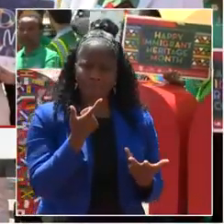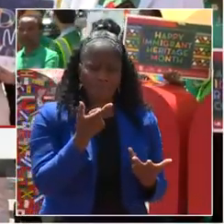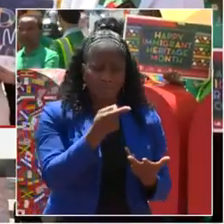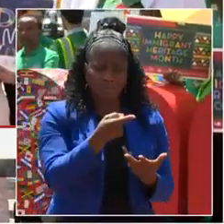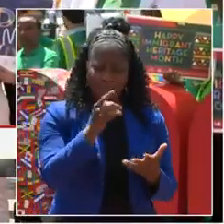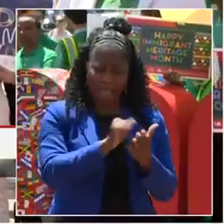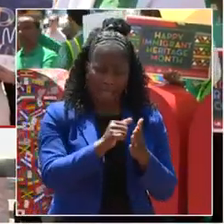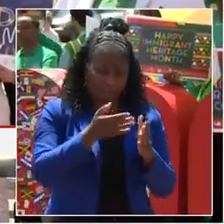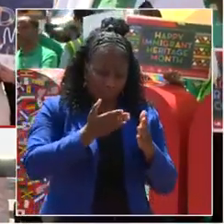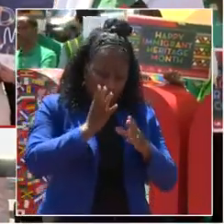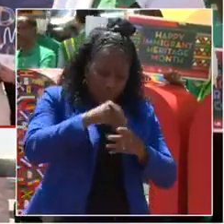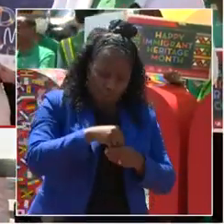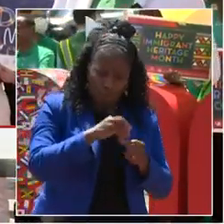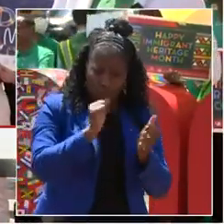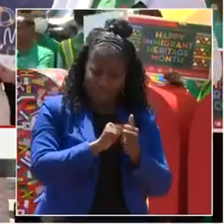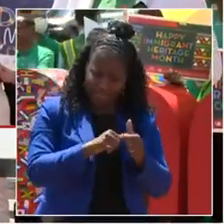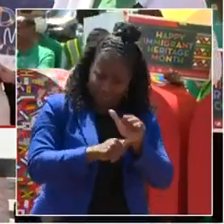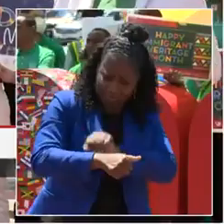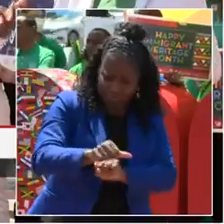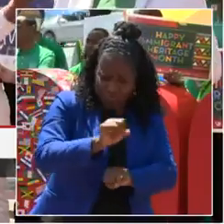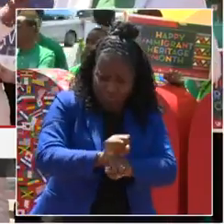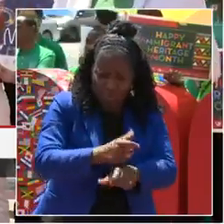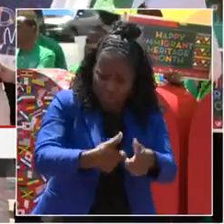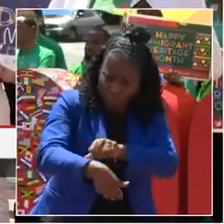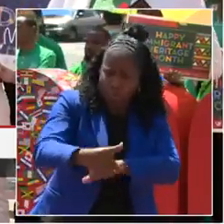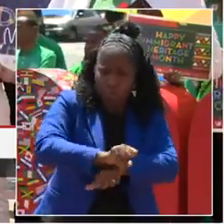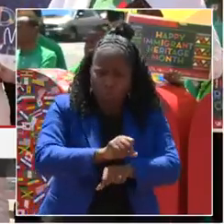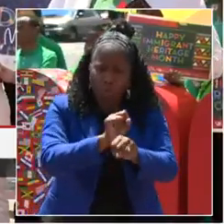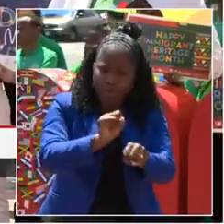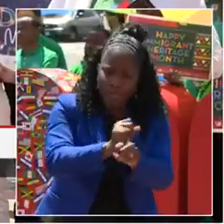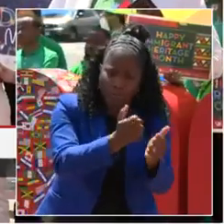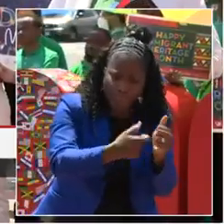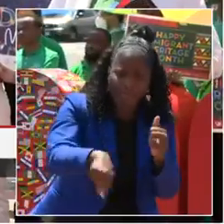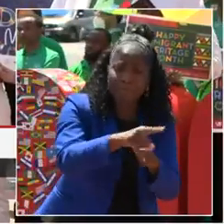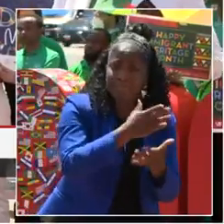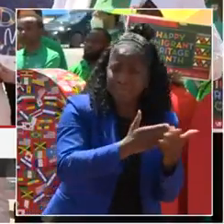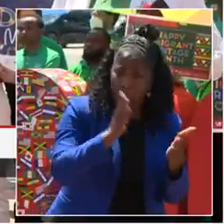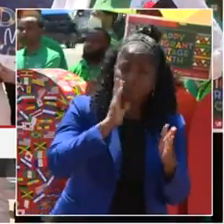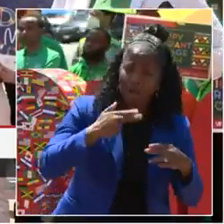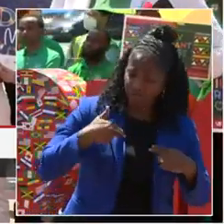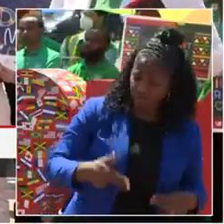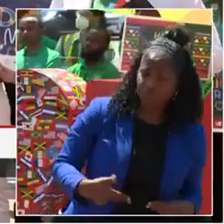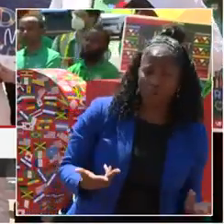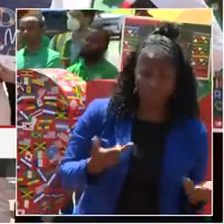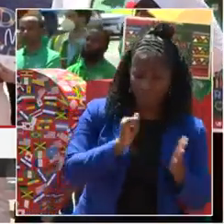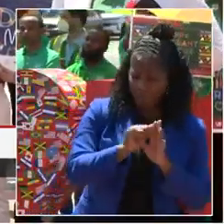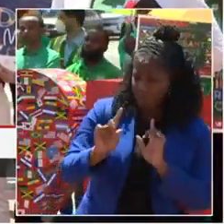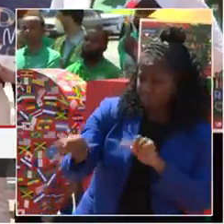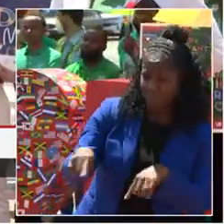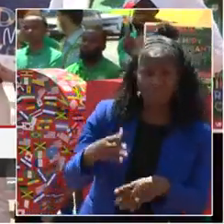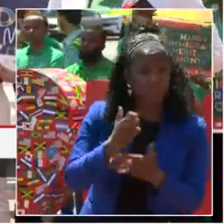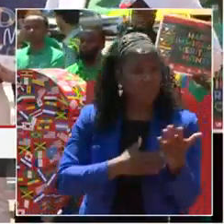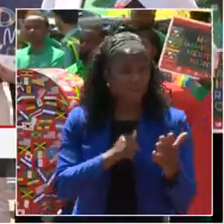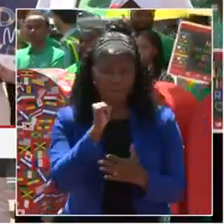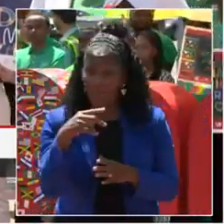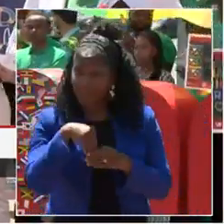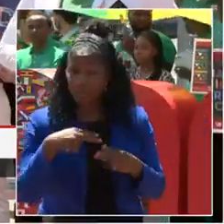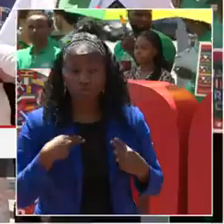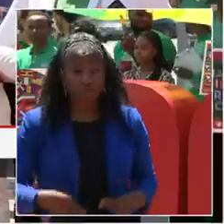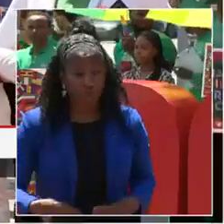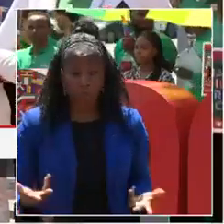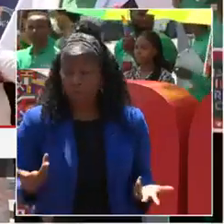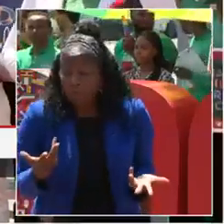going through, we've been working hand in glove with them. So it may be some who are in uniform who will be attending, maybe some who are not in